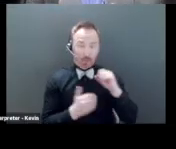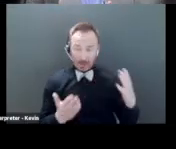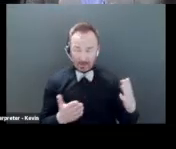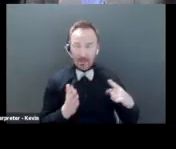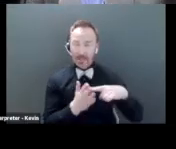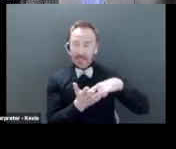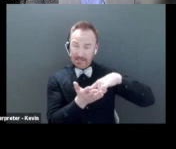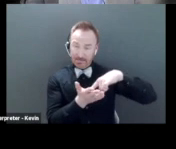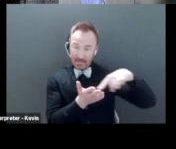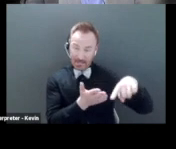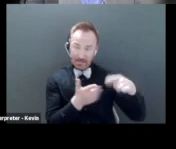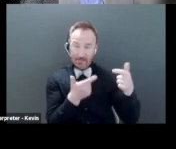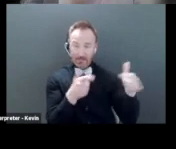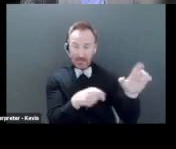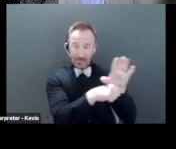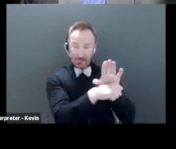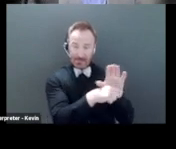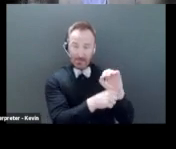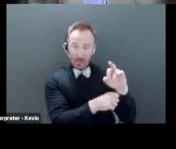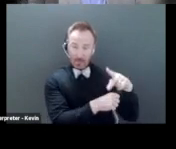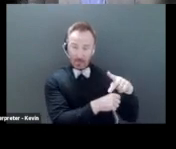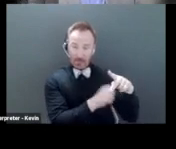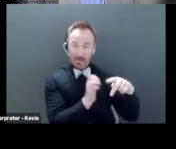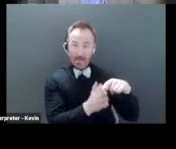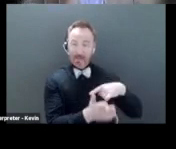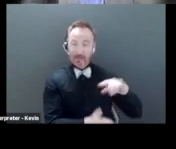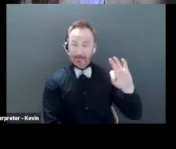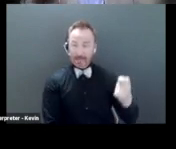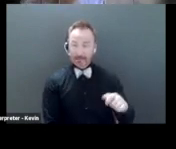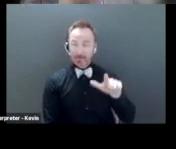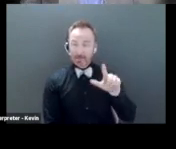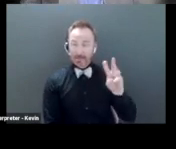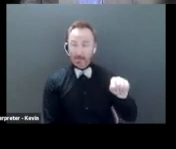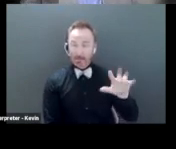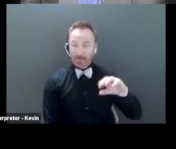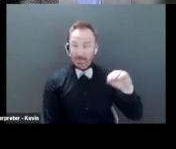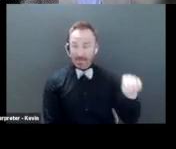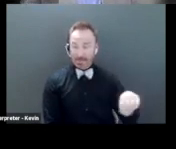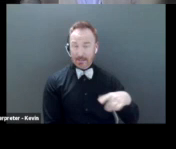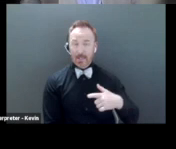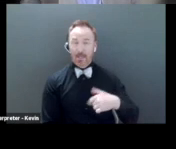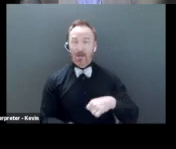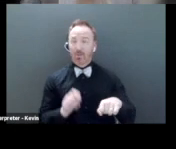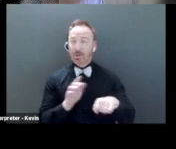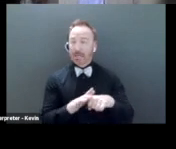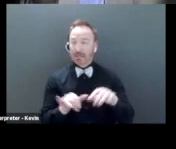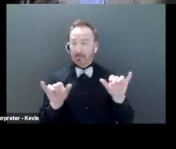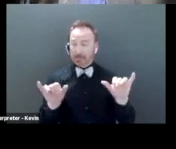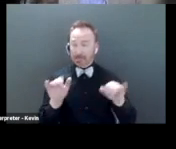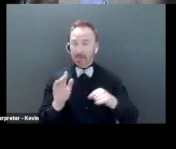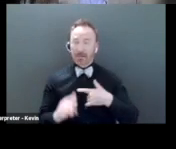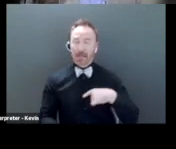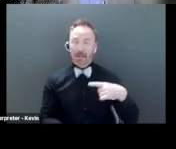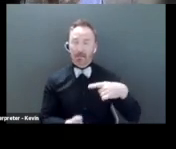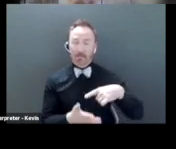of 26.5%. So same $10,000, pays corporate tax at 26.5%,